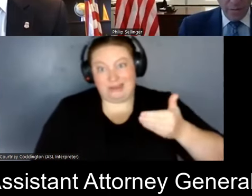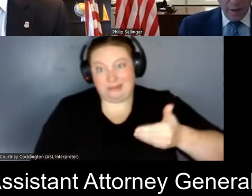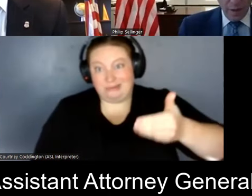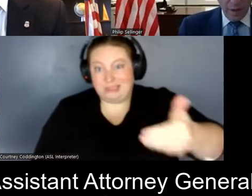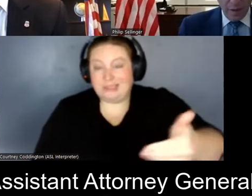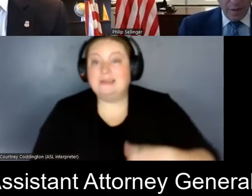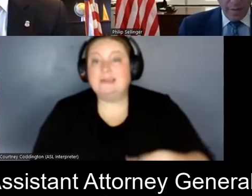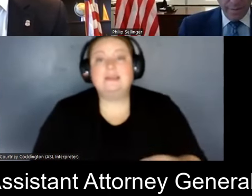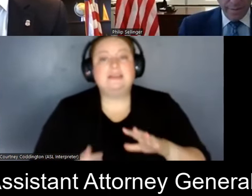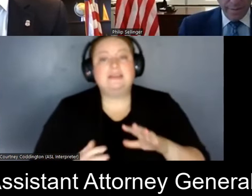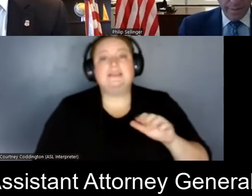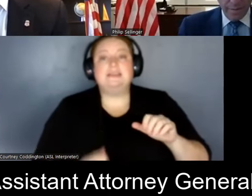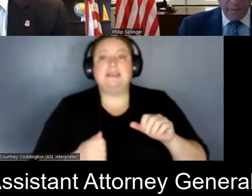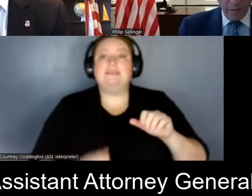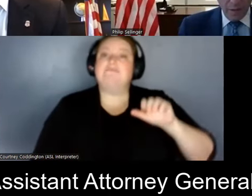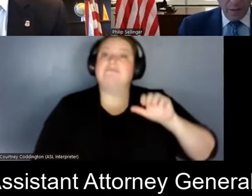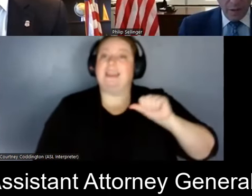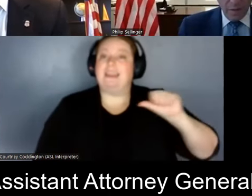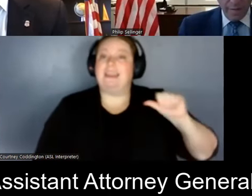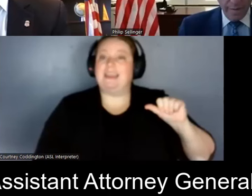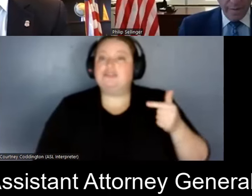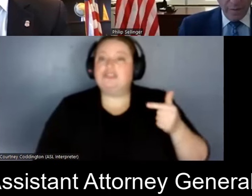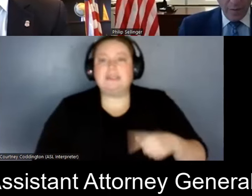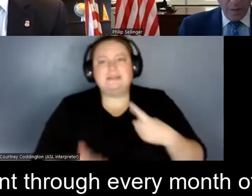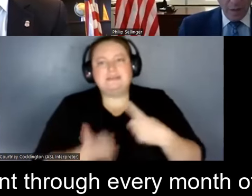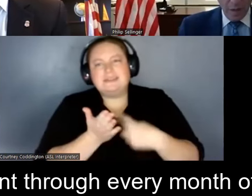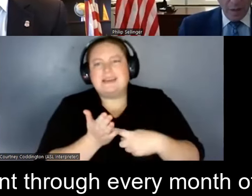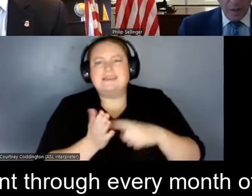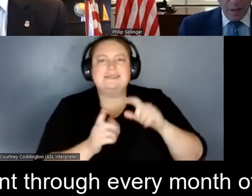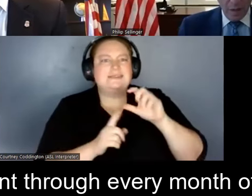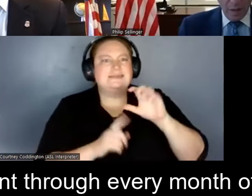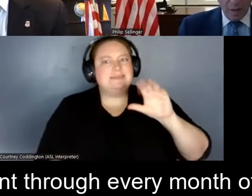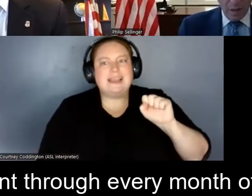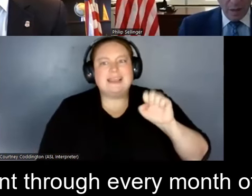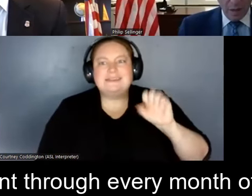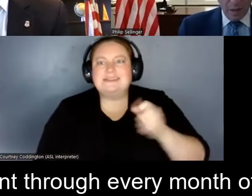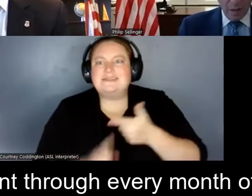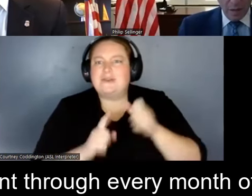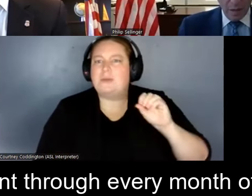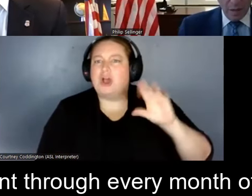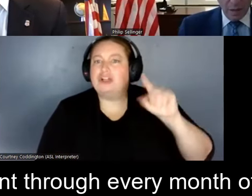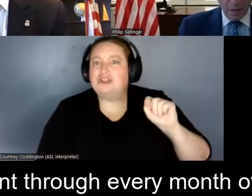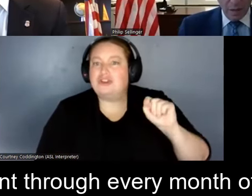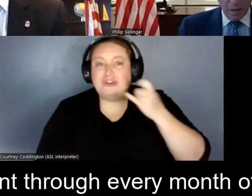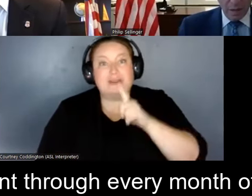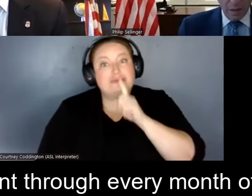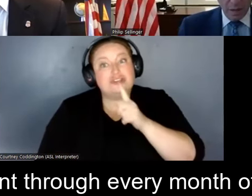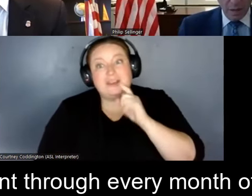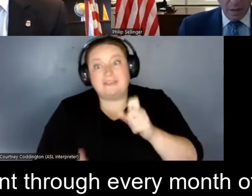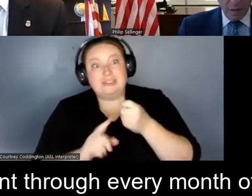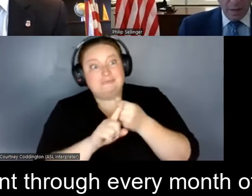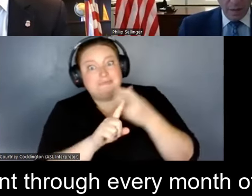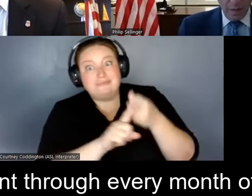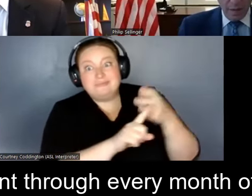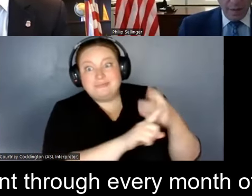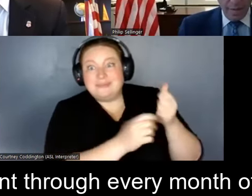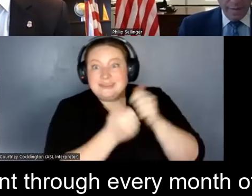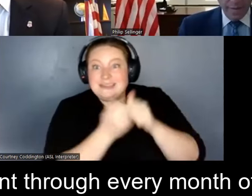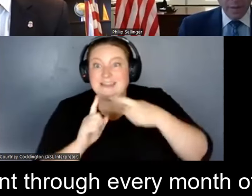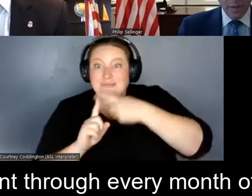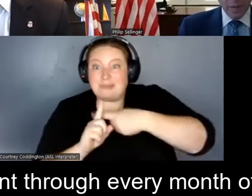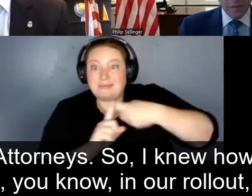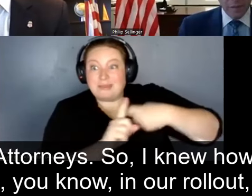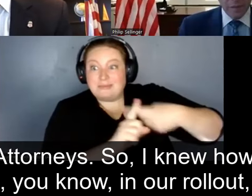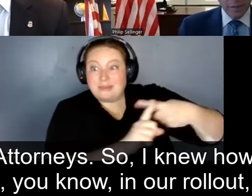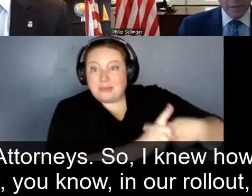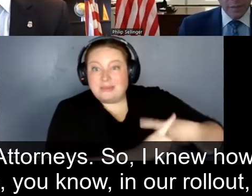Attorney General talked about just some cases from October, and I think if she went through every month of the calendar year, you would hear about every